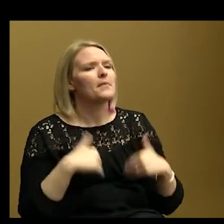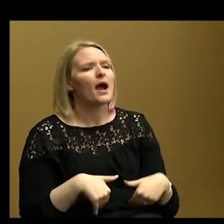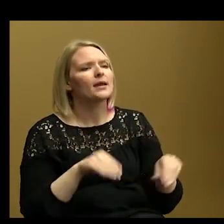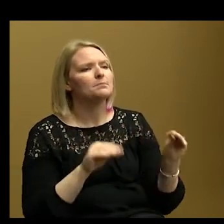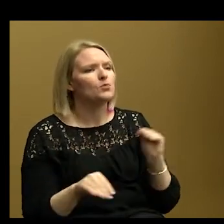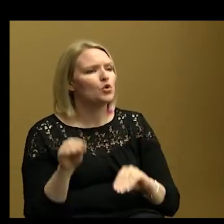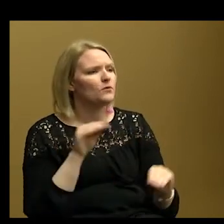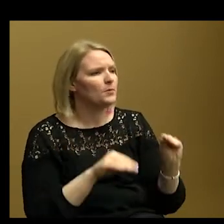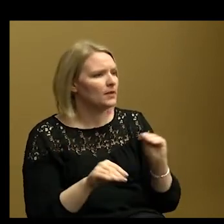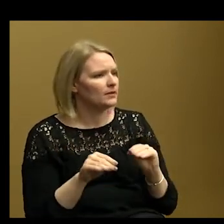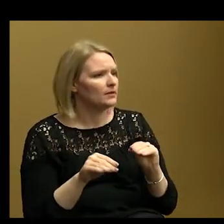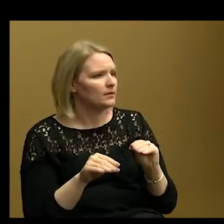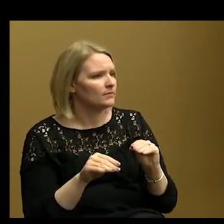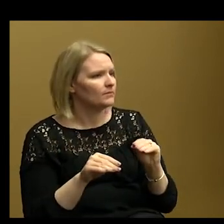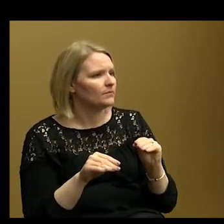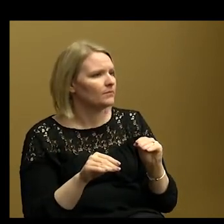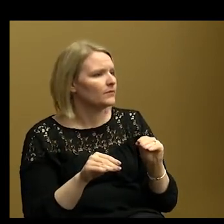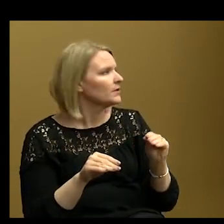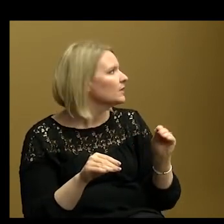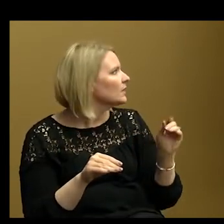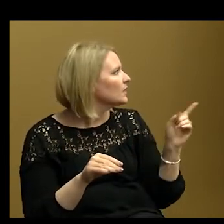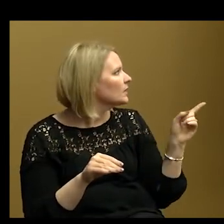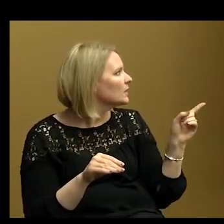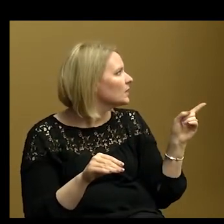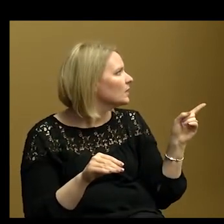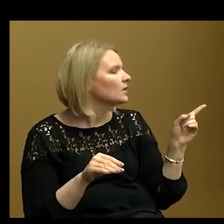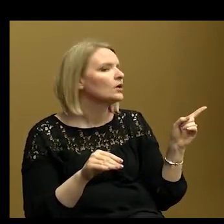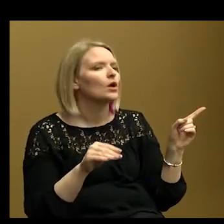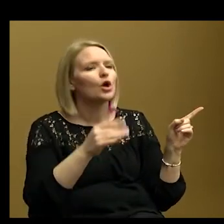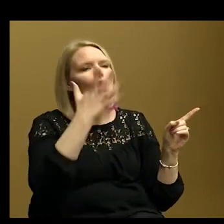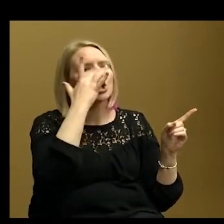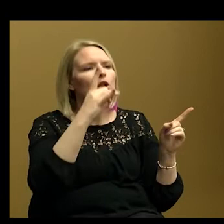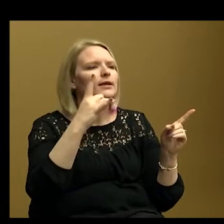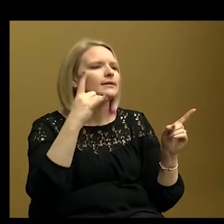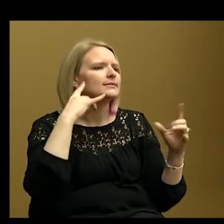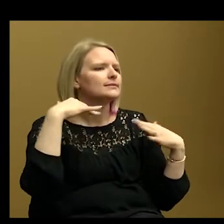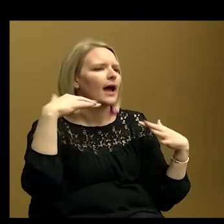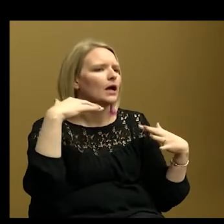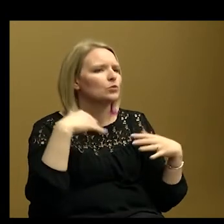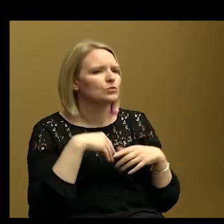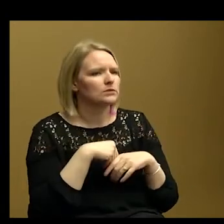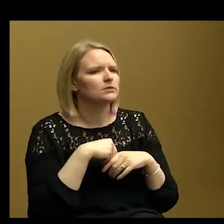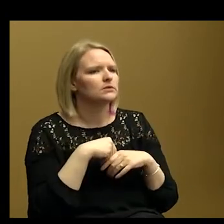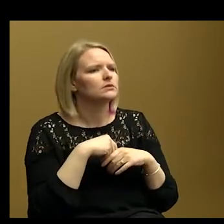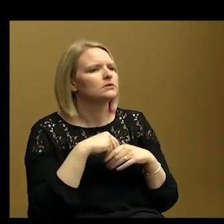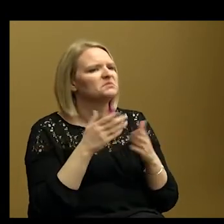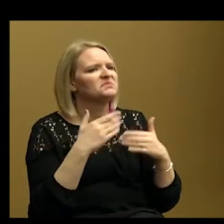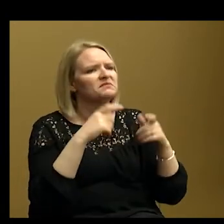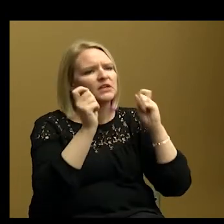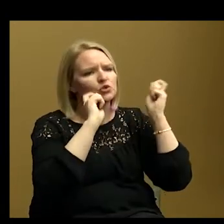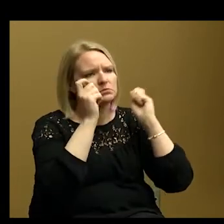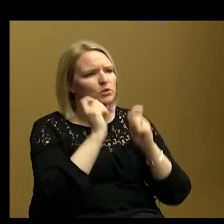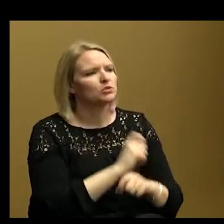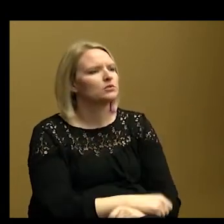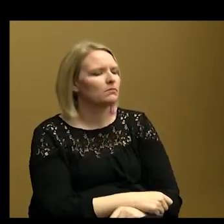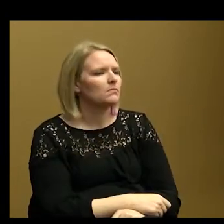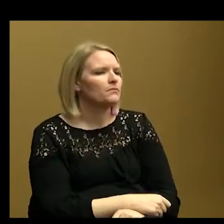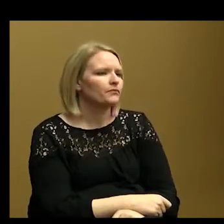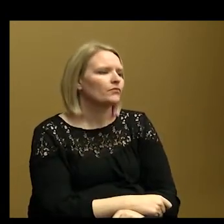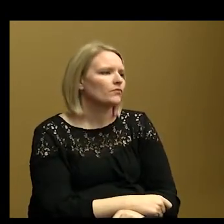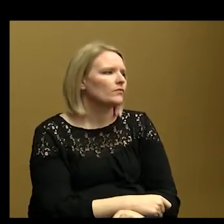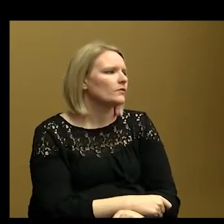movements. Was that the one you're missing? I just missed the last one. Oh, this one, early sounds, and then facial expressions.